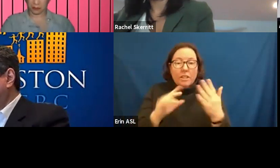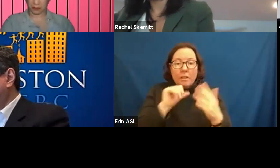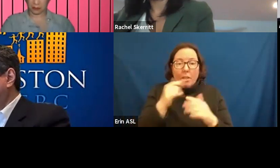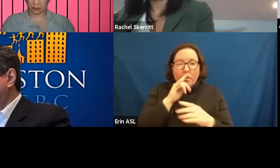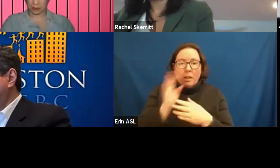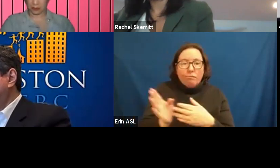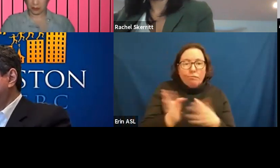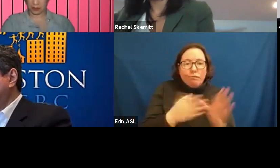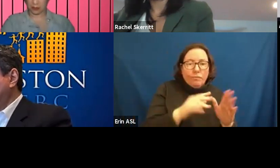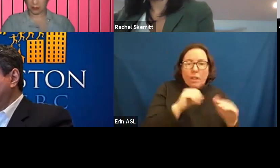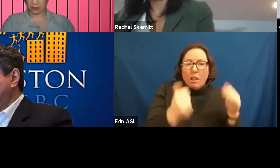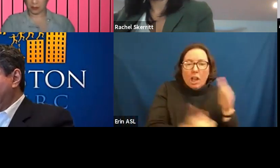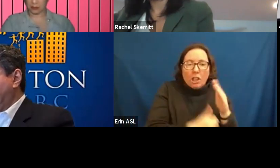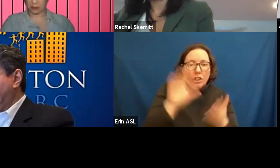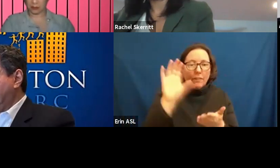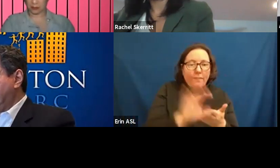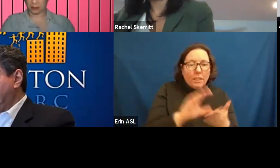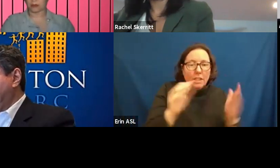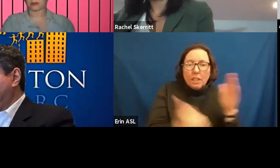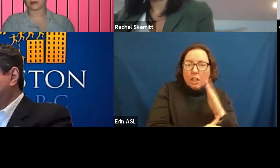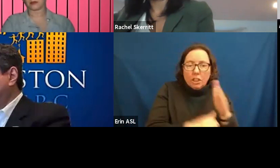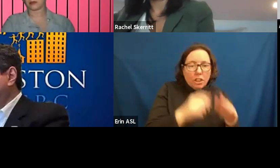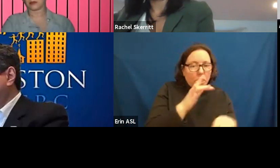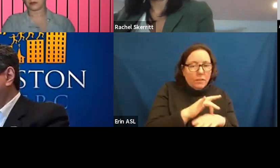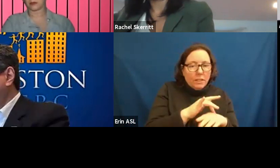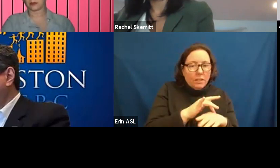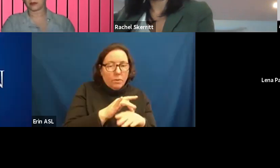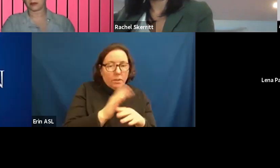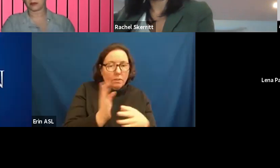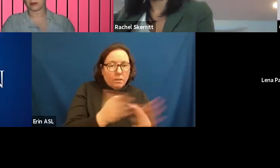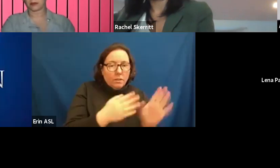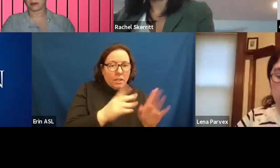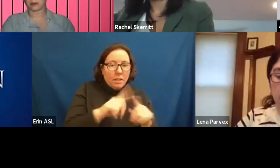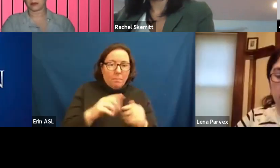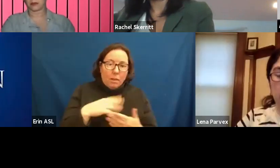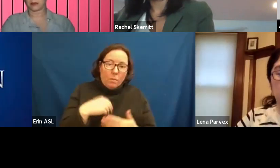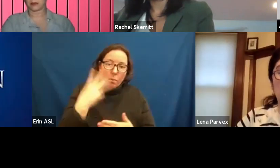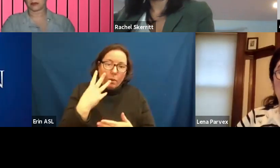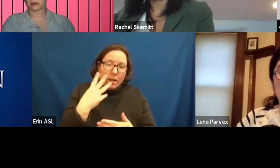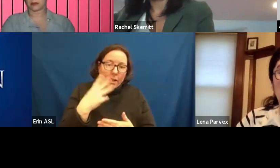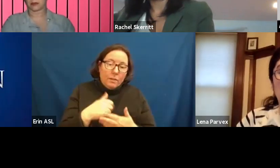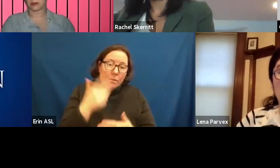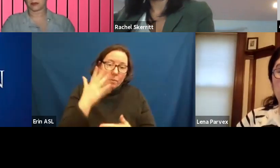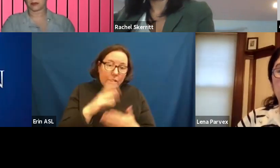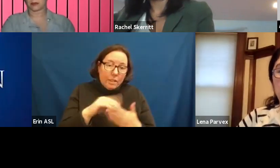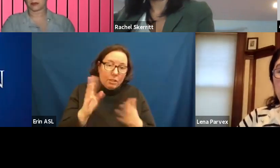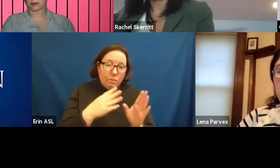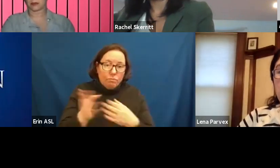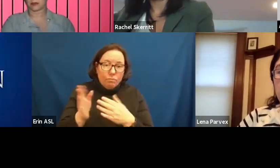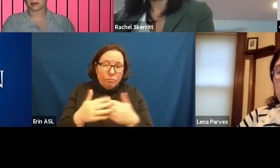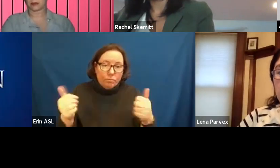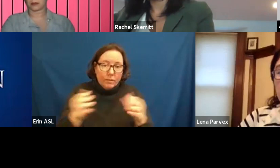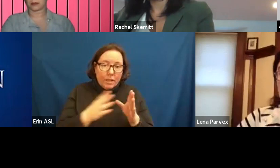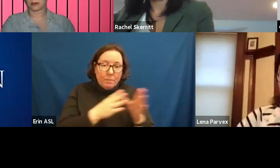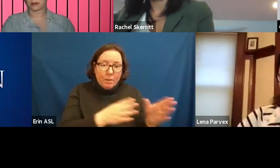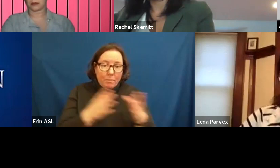under-resourced schools, while ushering the disproportionately white wealthy students from the wealthiest neighborhoods down their own separate path. 20 seconds. This